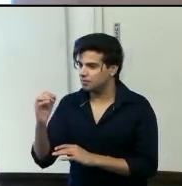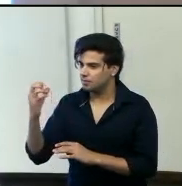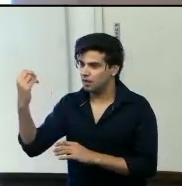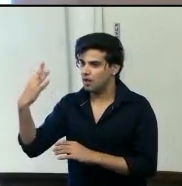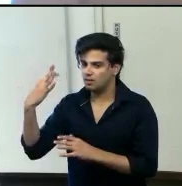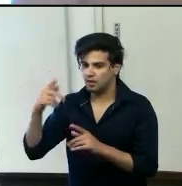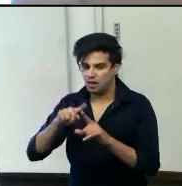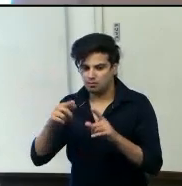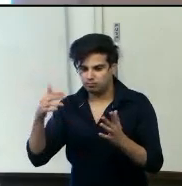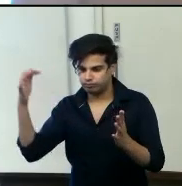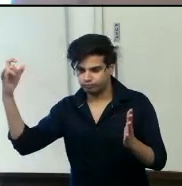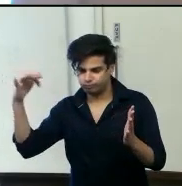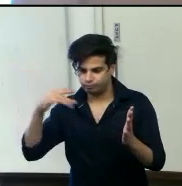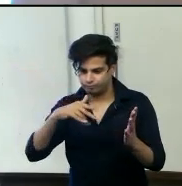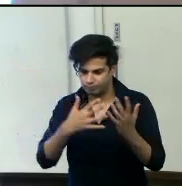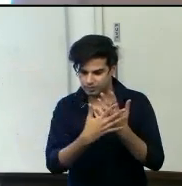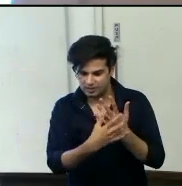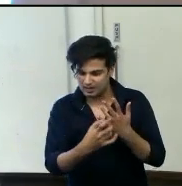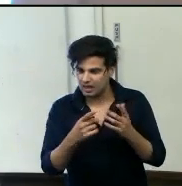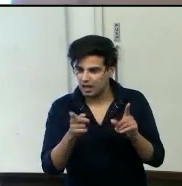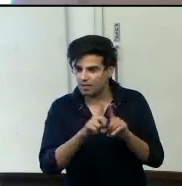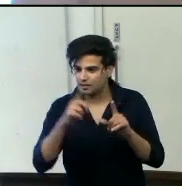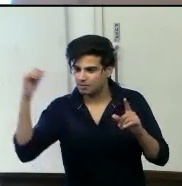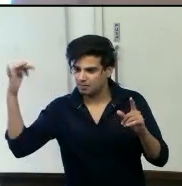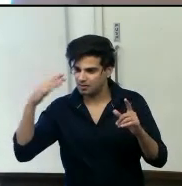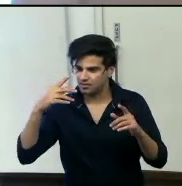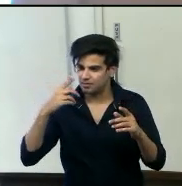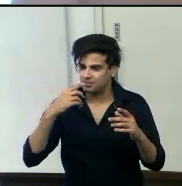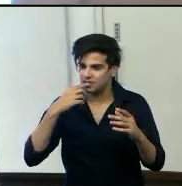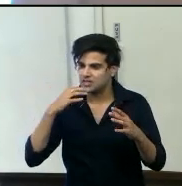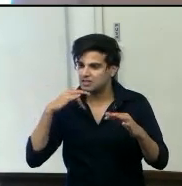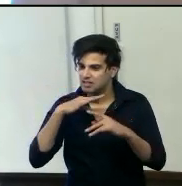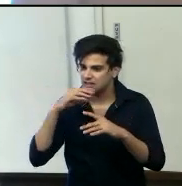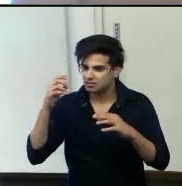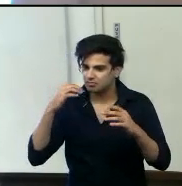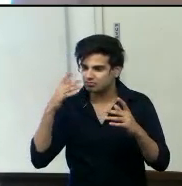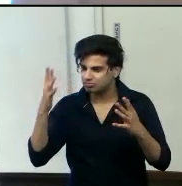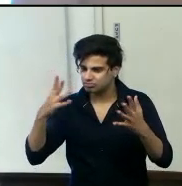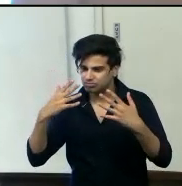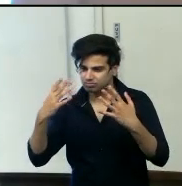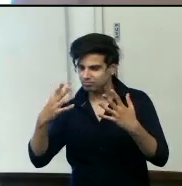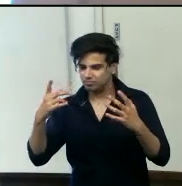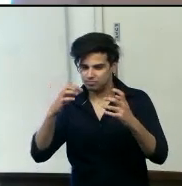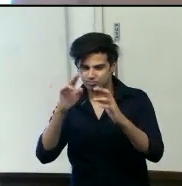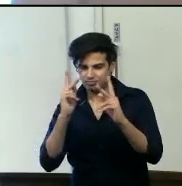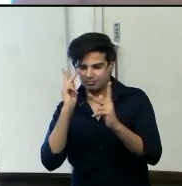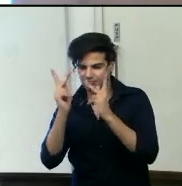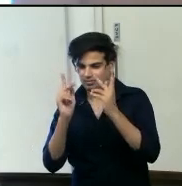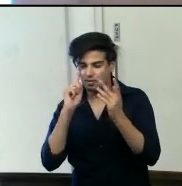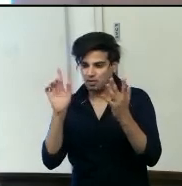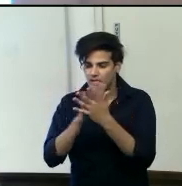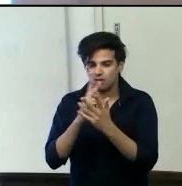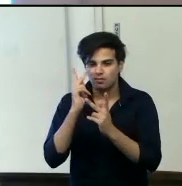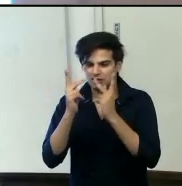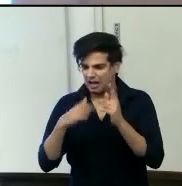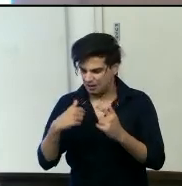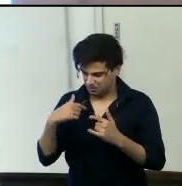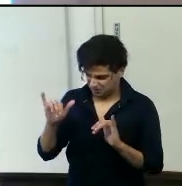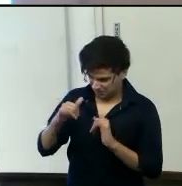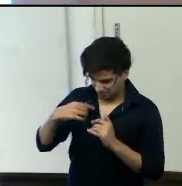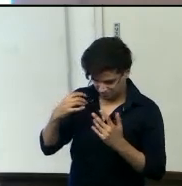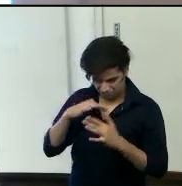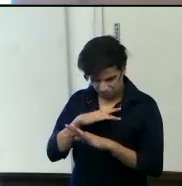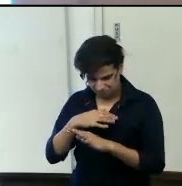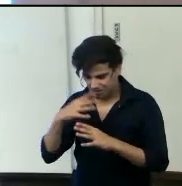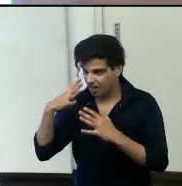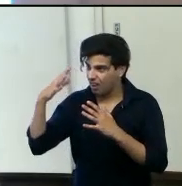up, and you could see all this dust which are visible and all that. I thought I am one of the dust particles, and the light goes away,